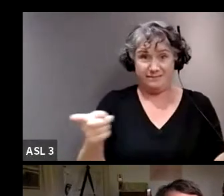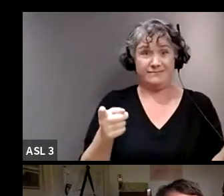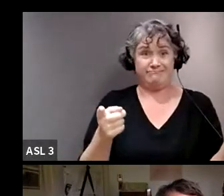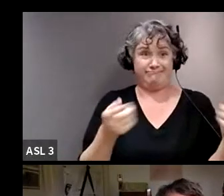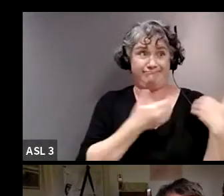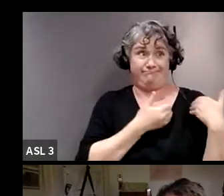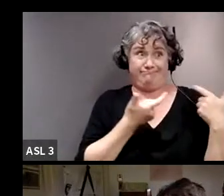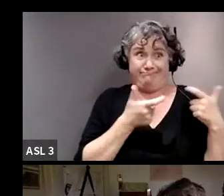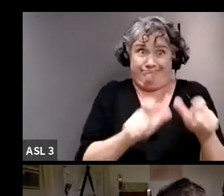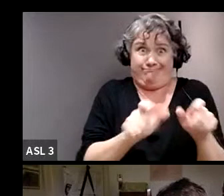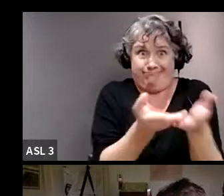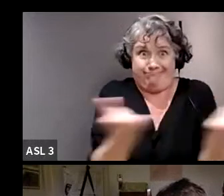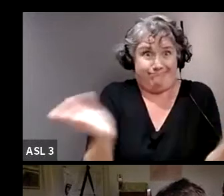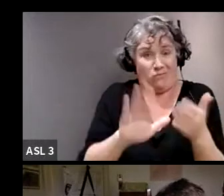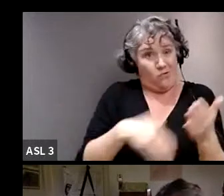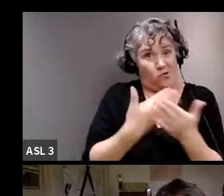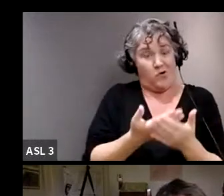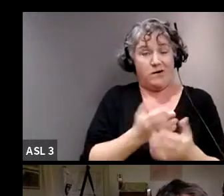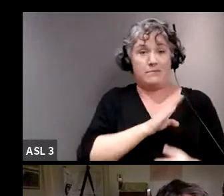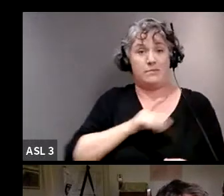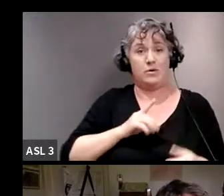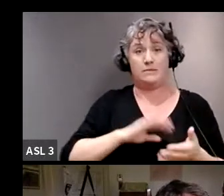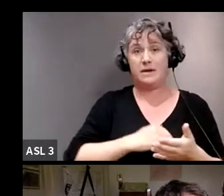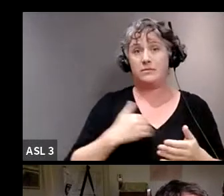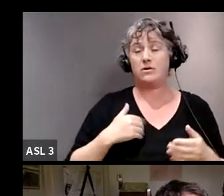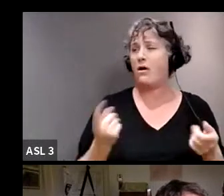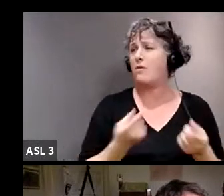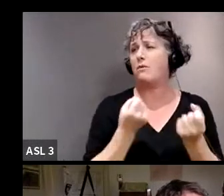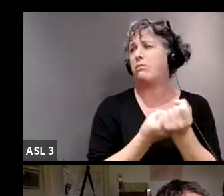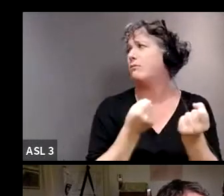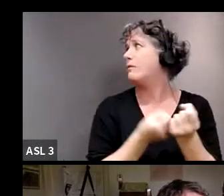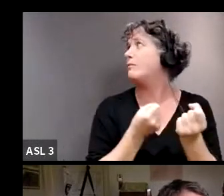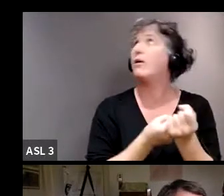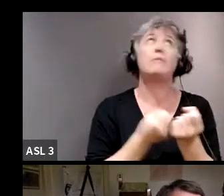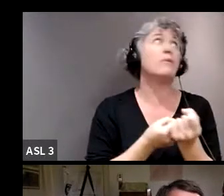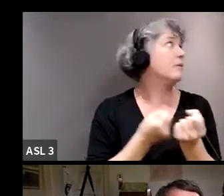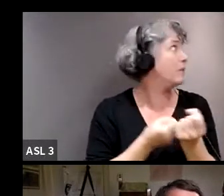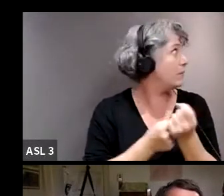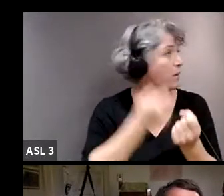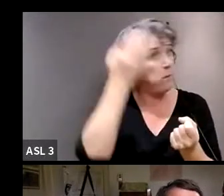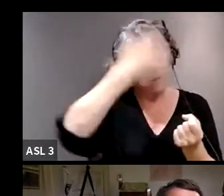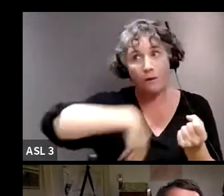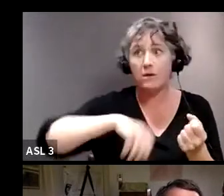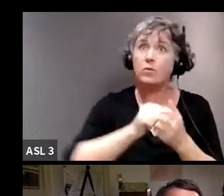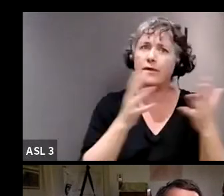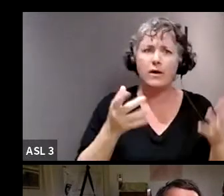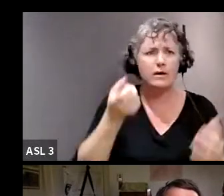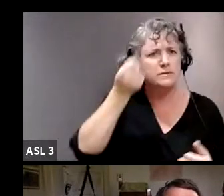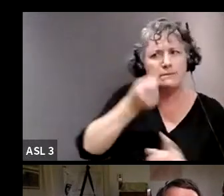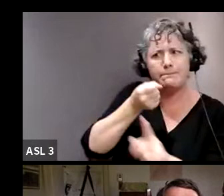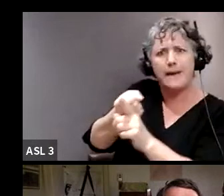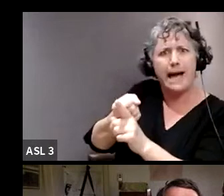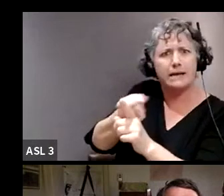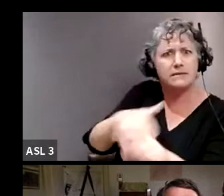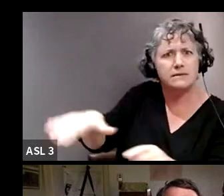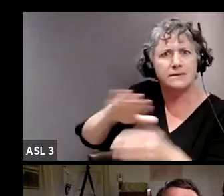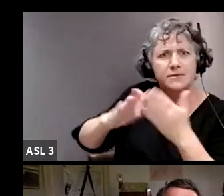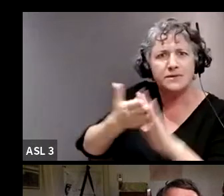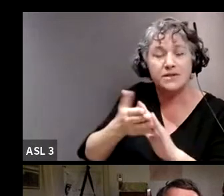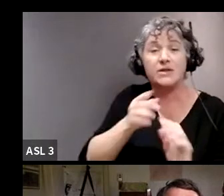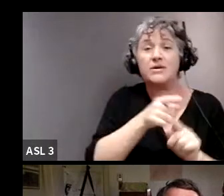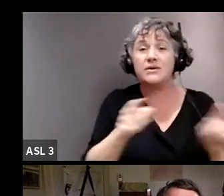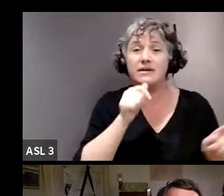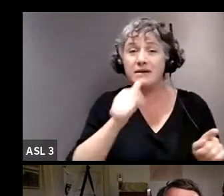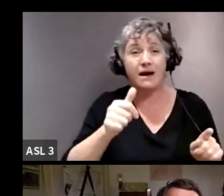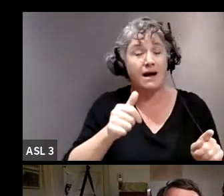who supports continuous budget increases without understanding the ramifications of those decisions just because you are not responsible for dictating where this